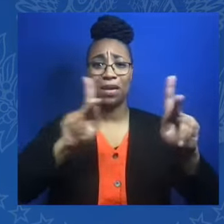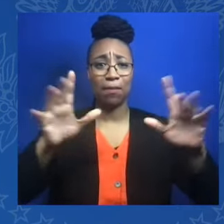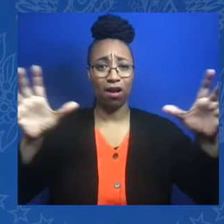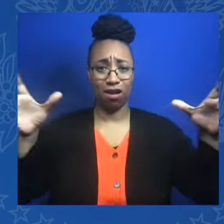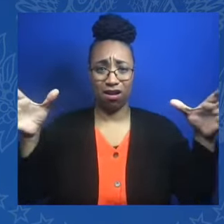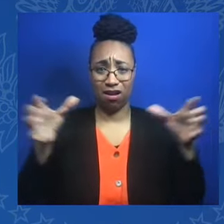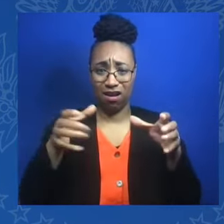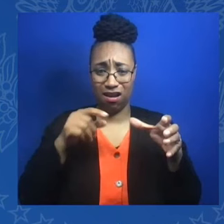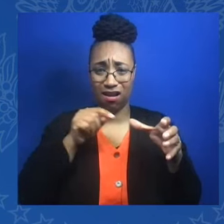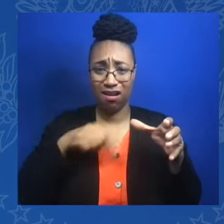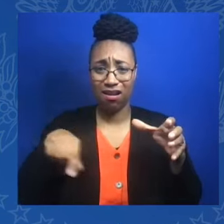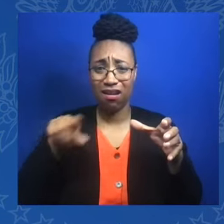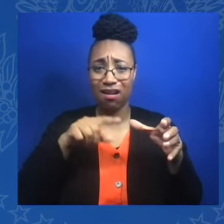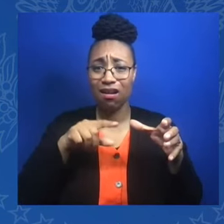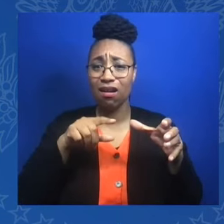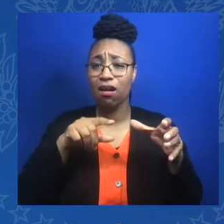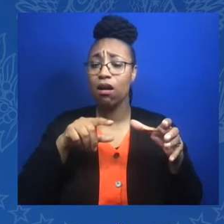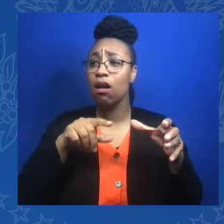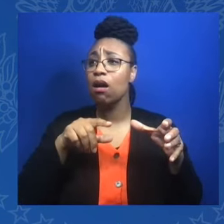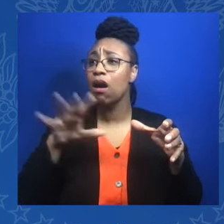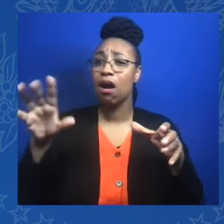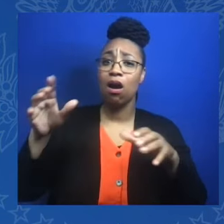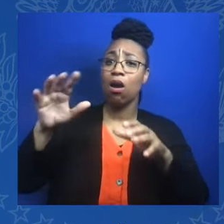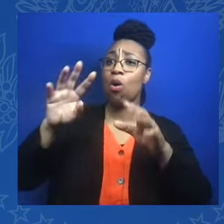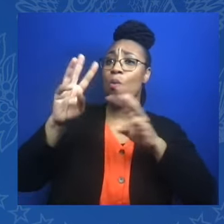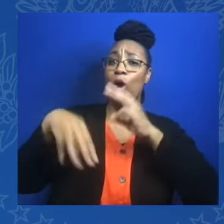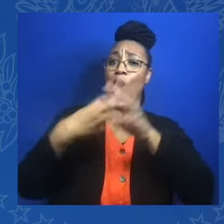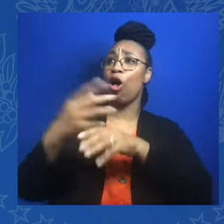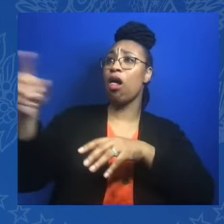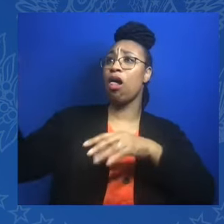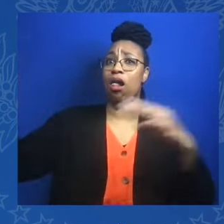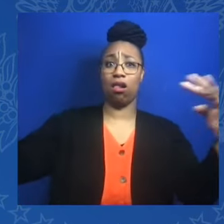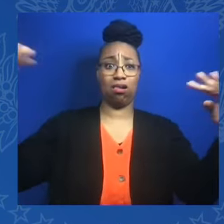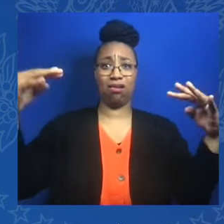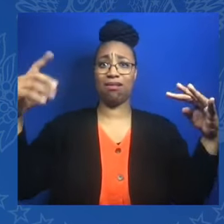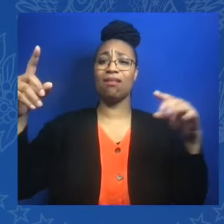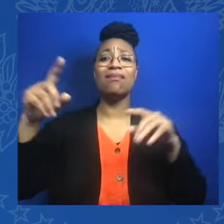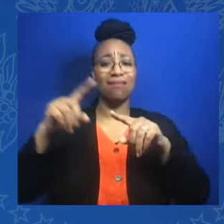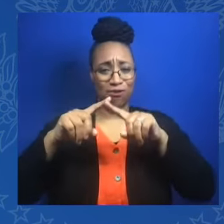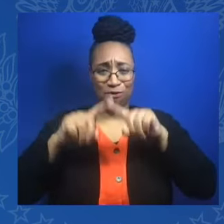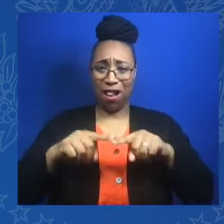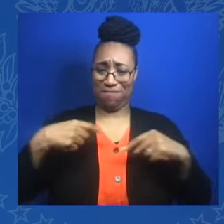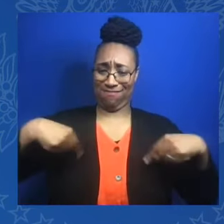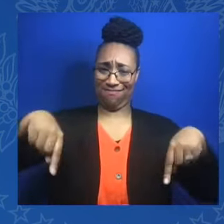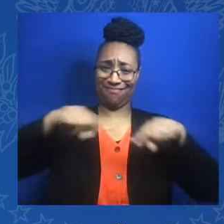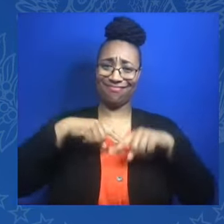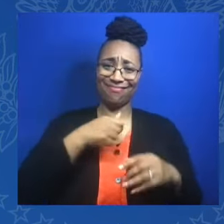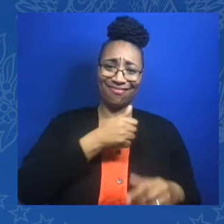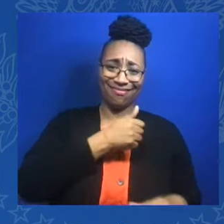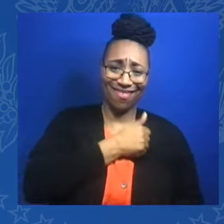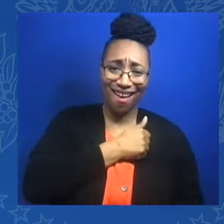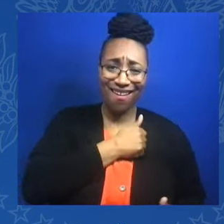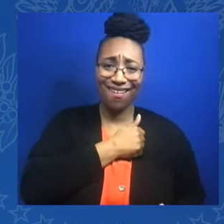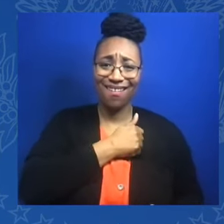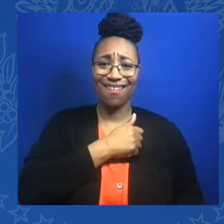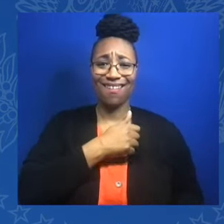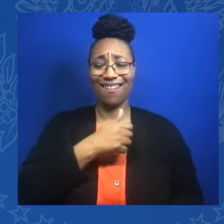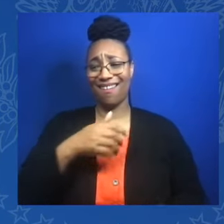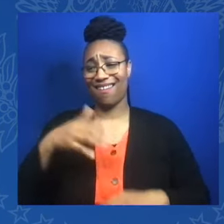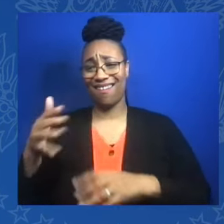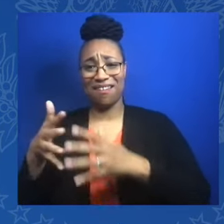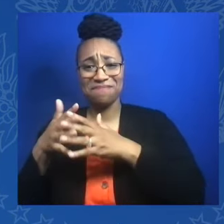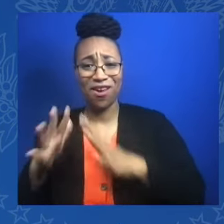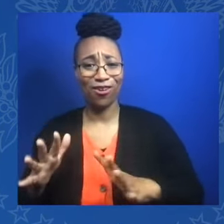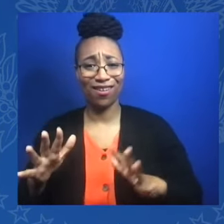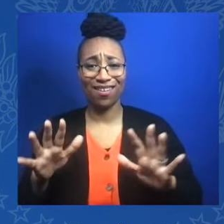brutal invasion, like you, Canada has provided significant military support, in our case,